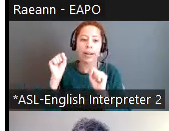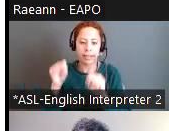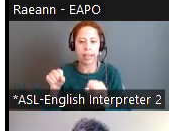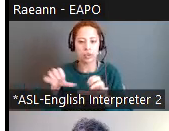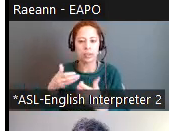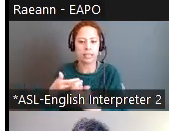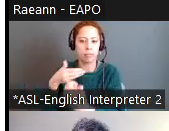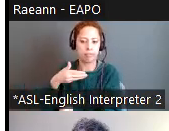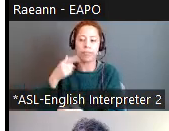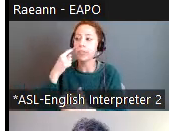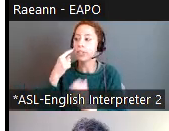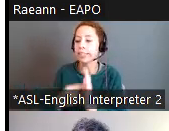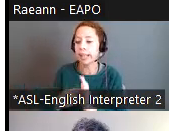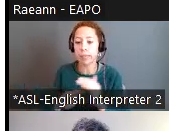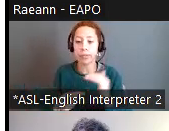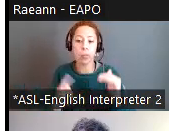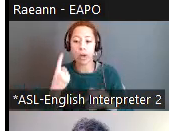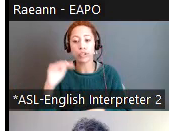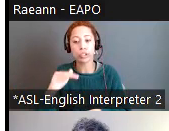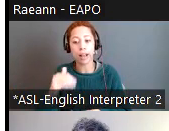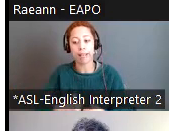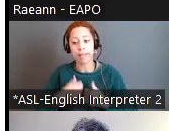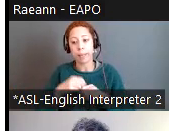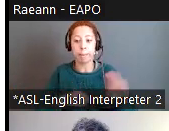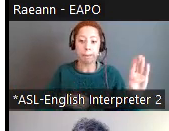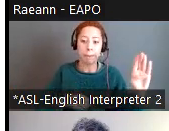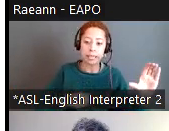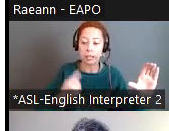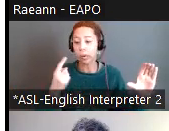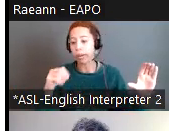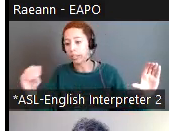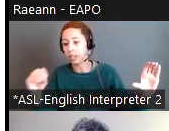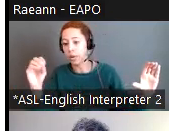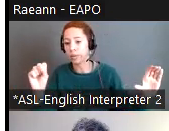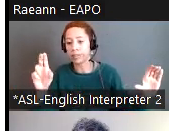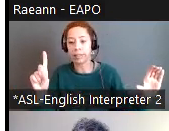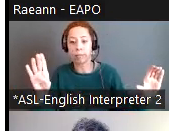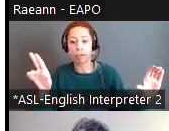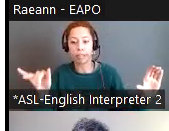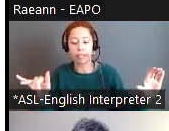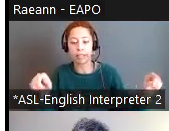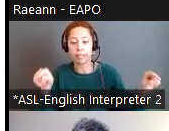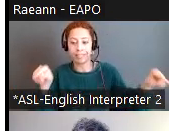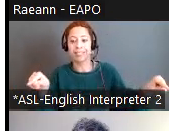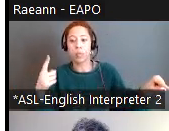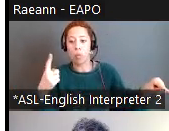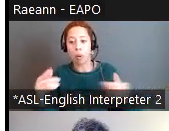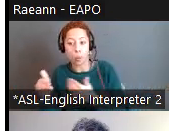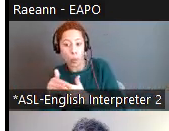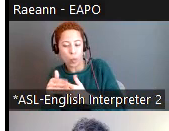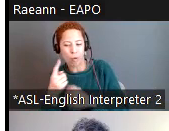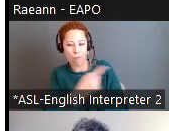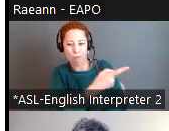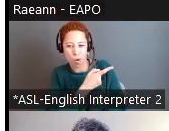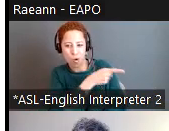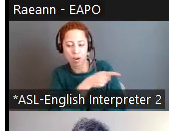let's say you have a child who lives in BC and a child who lives in Sudbury. One's close to you, one's far away from you. You can have one